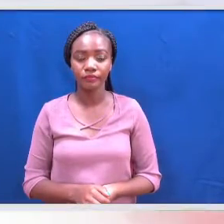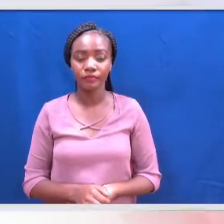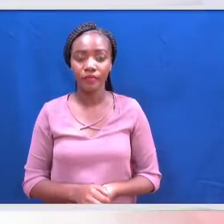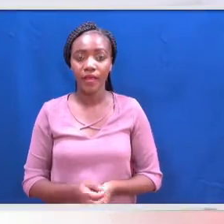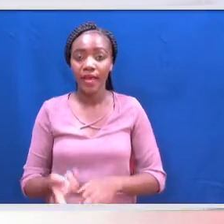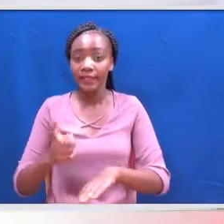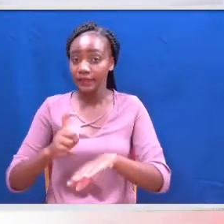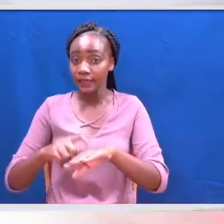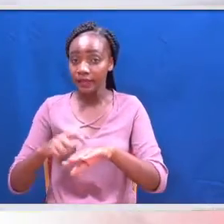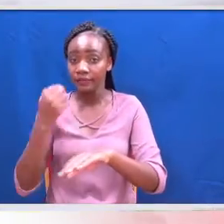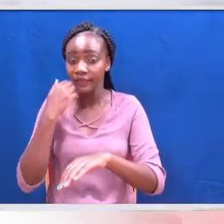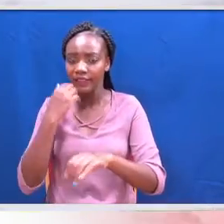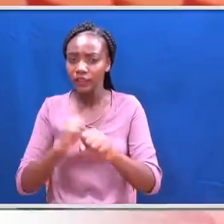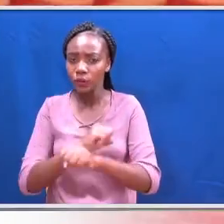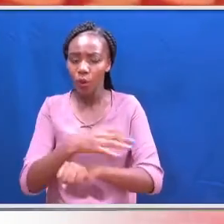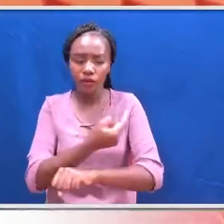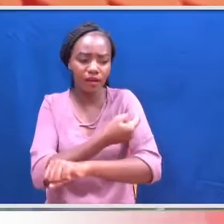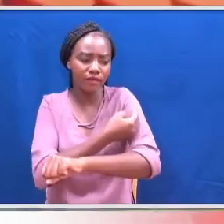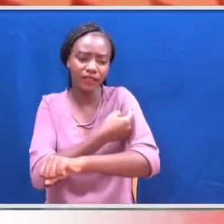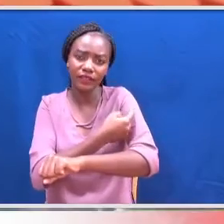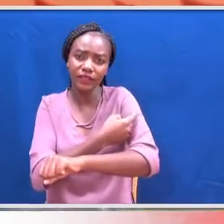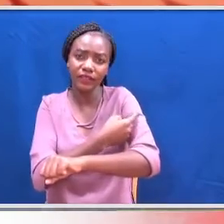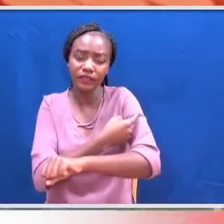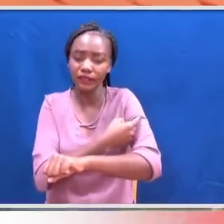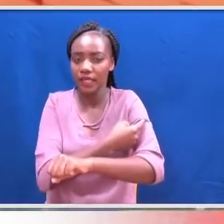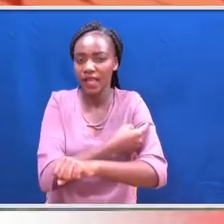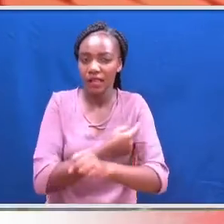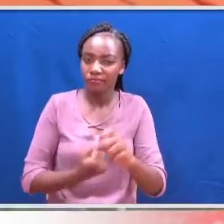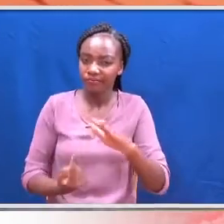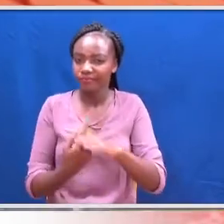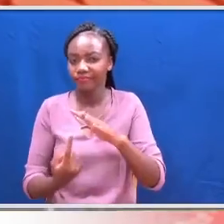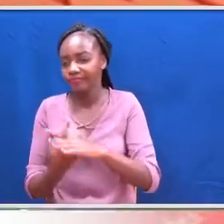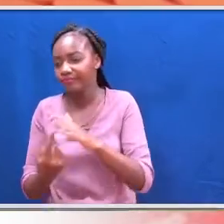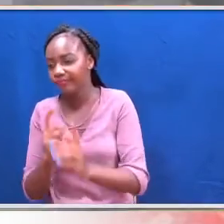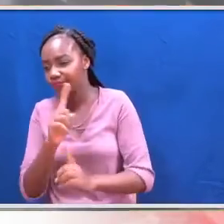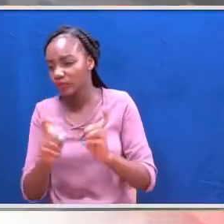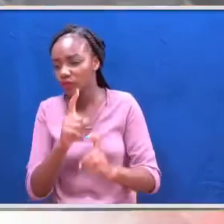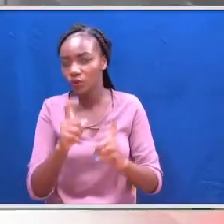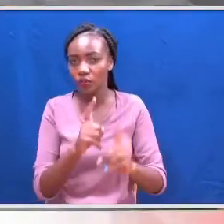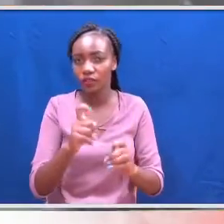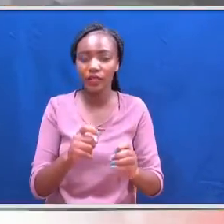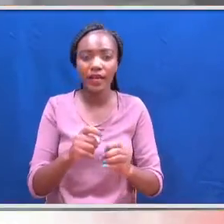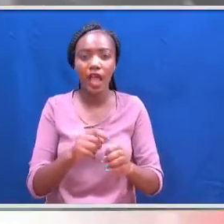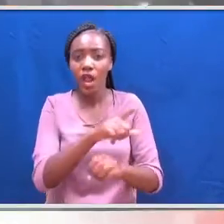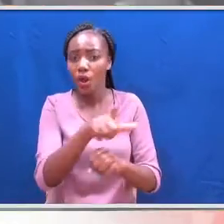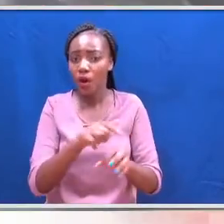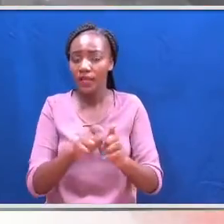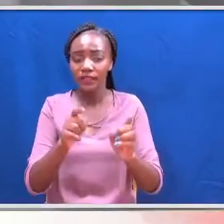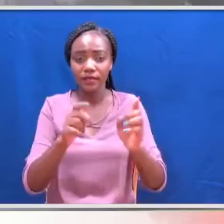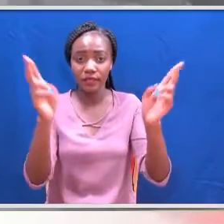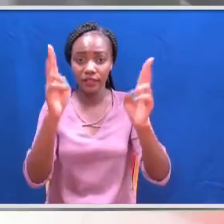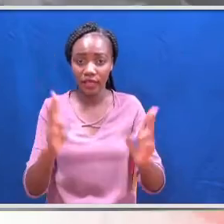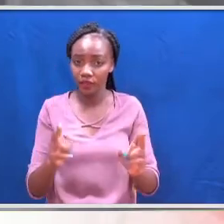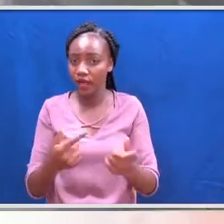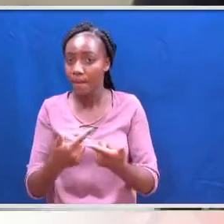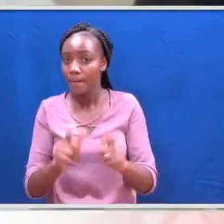As COVID-19 vaccines availability continues to be a global challenge locally and internationally, representatives from